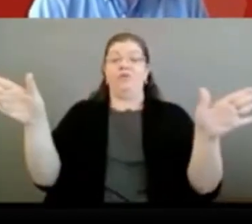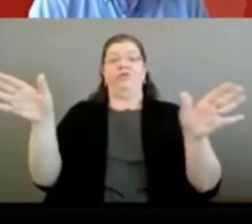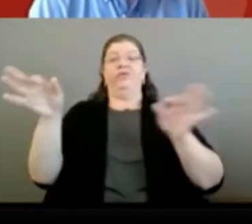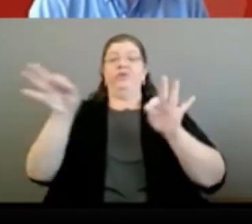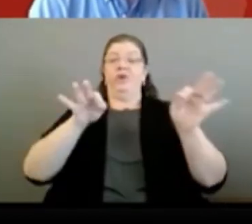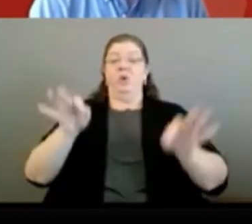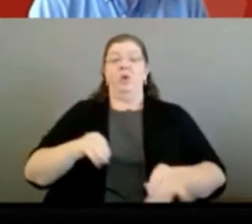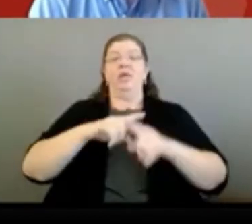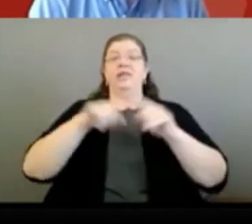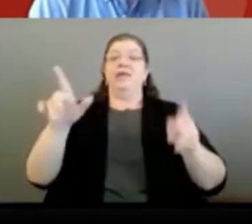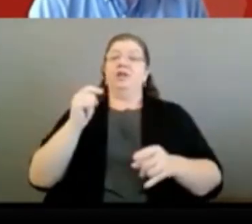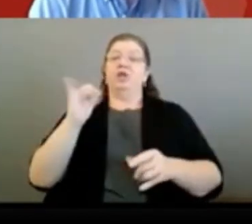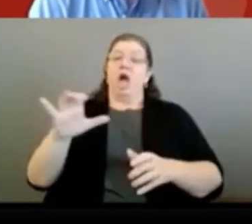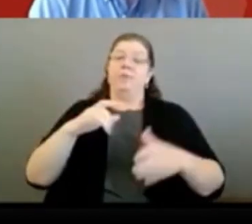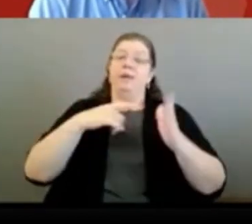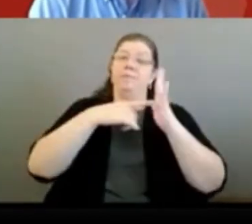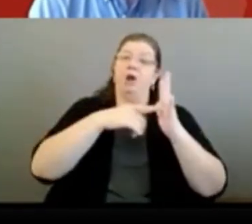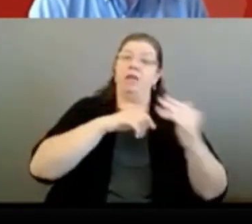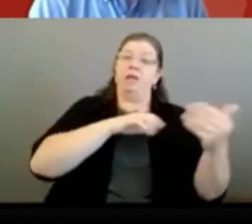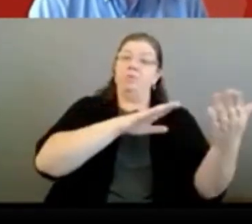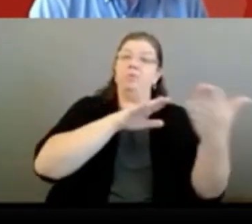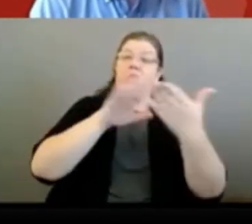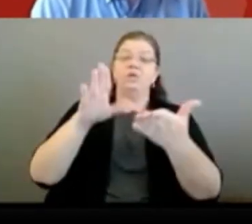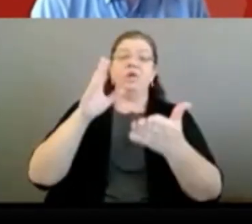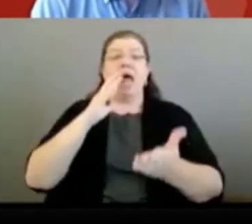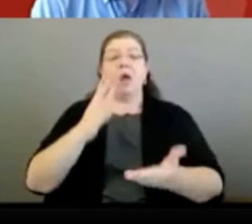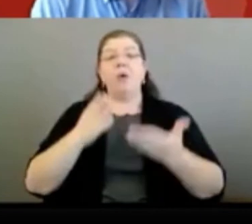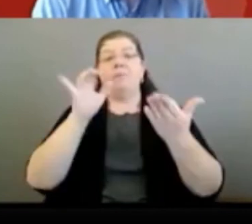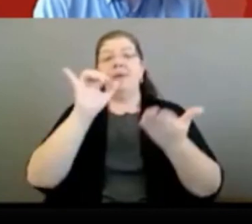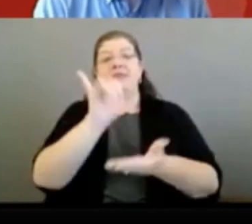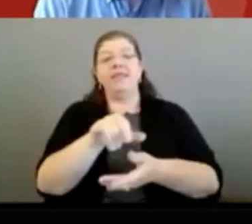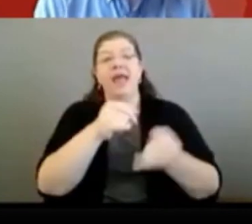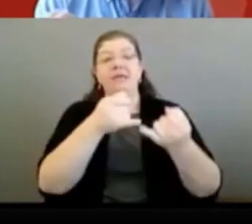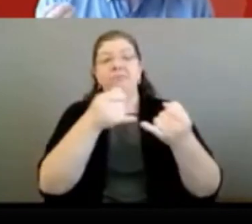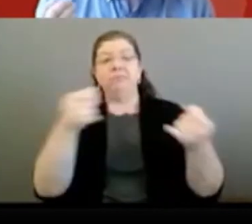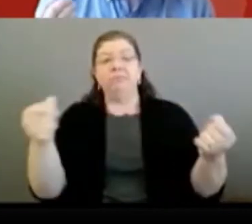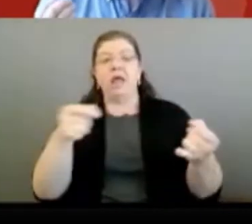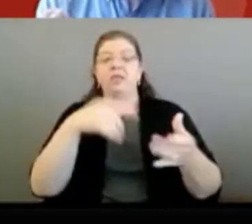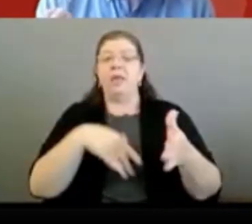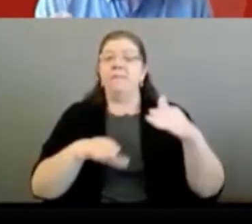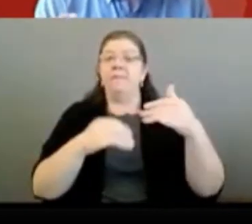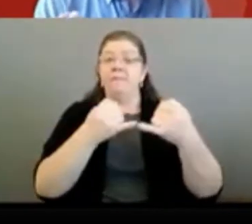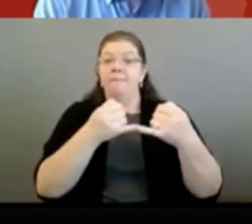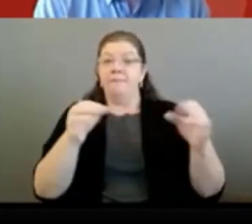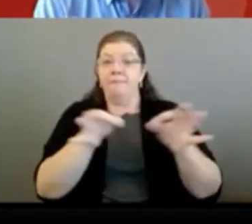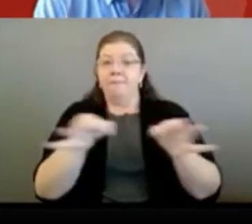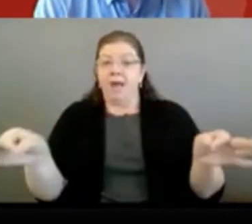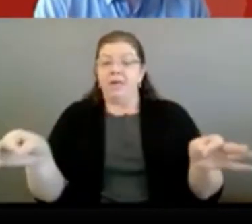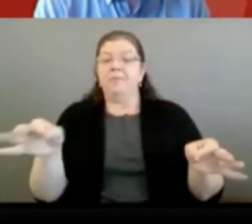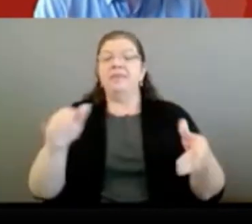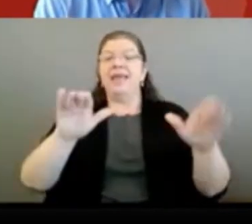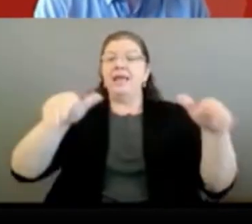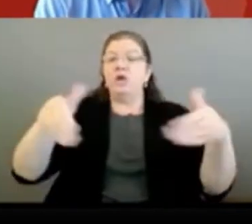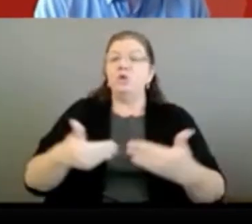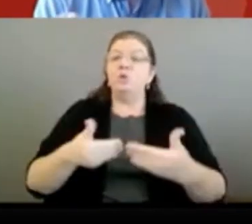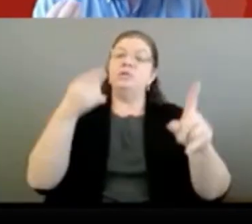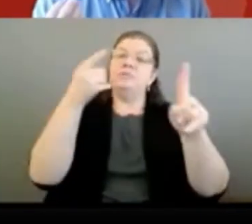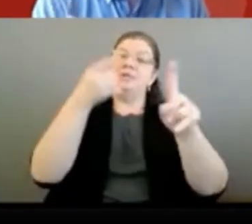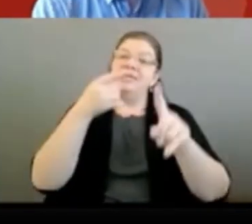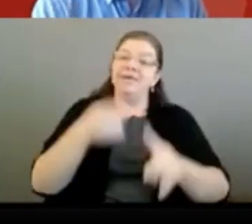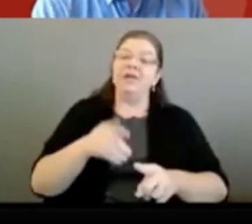modeling approaches, I really recommend this resource at the bottom, and they introduce specific topic modeling